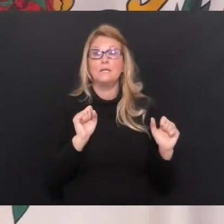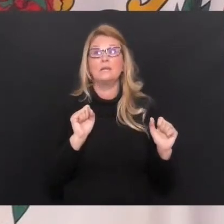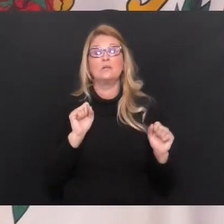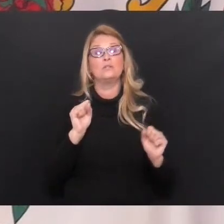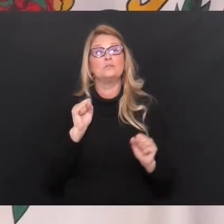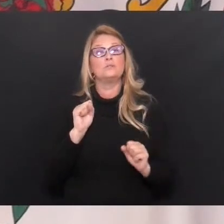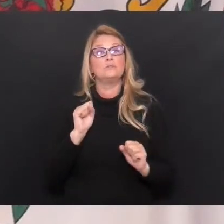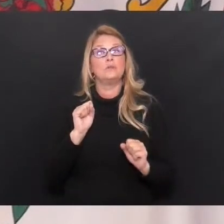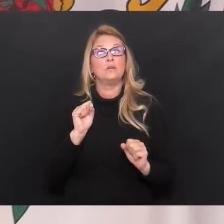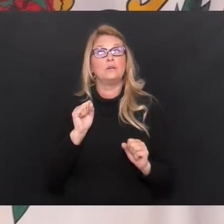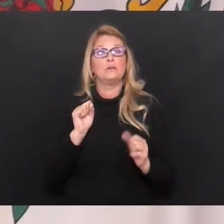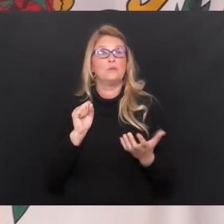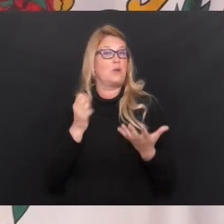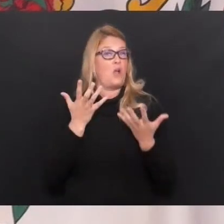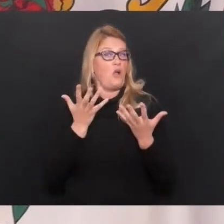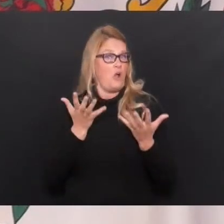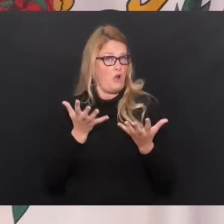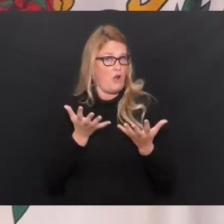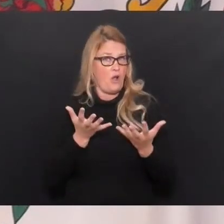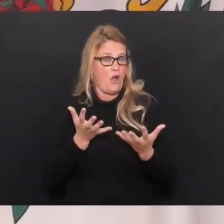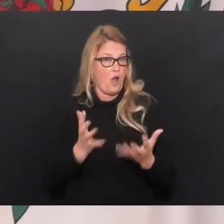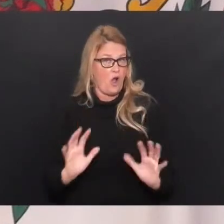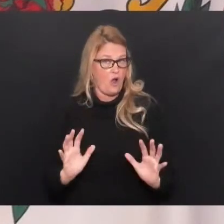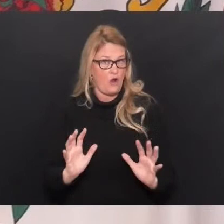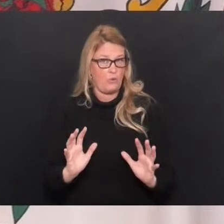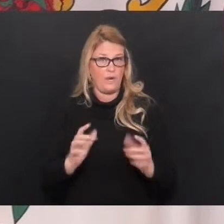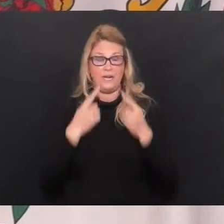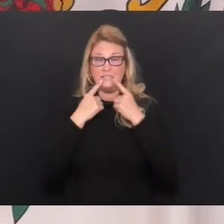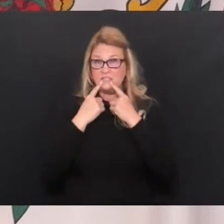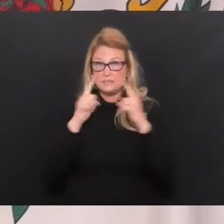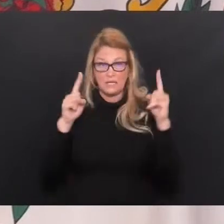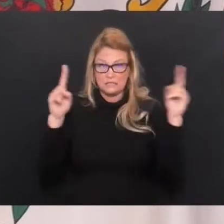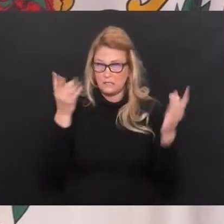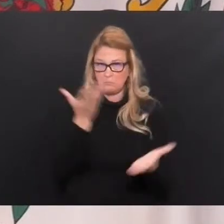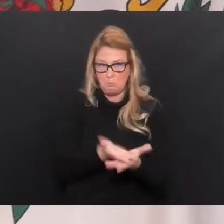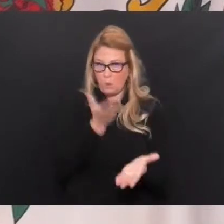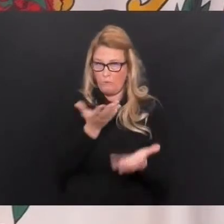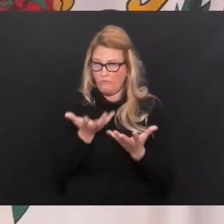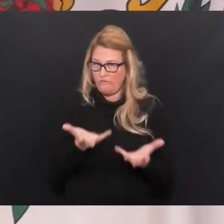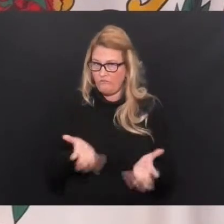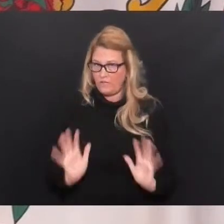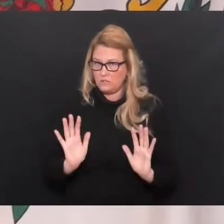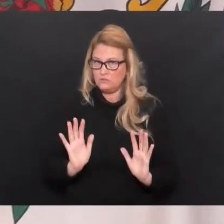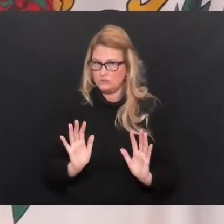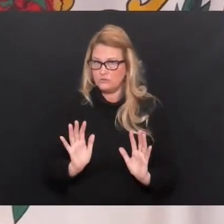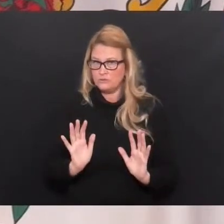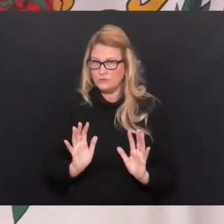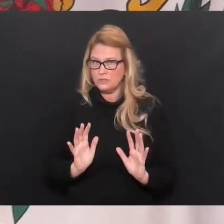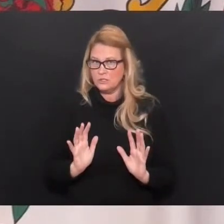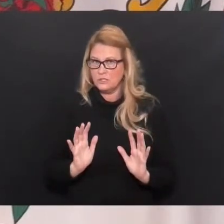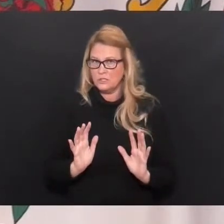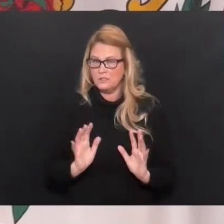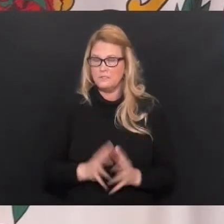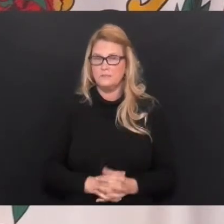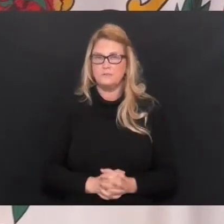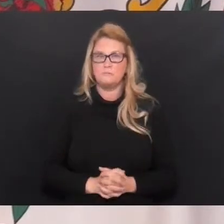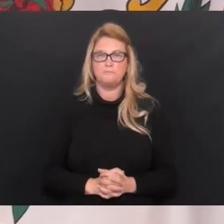Absolutely. They are astounding of the success ratios of how these vaccines have